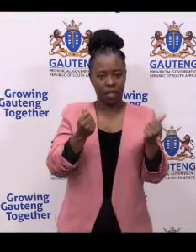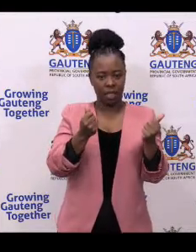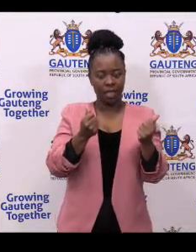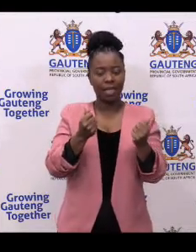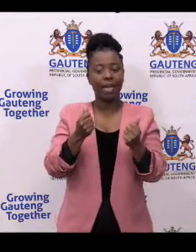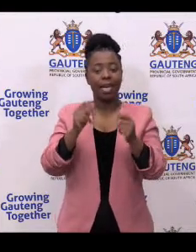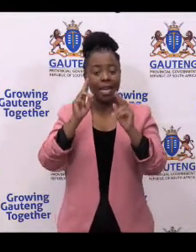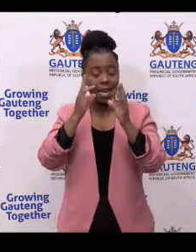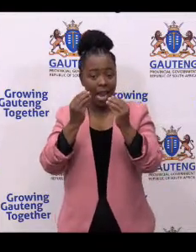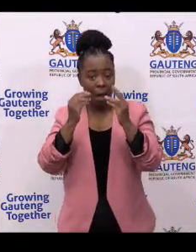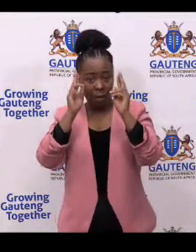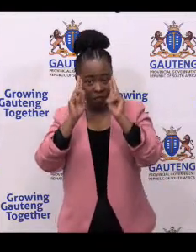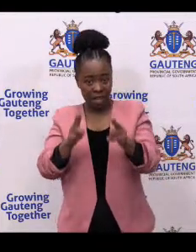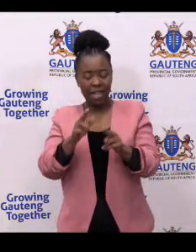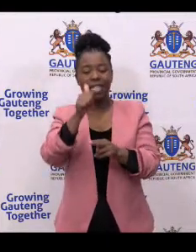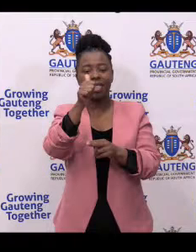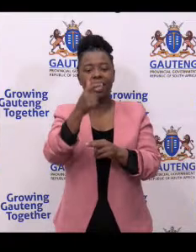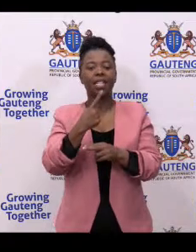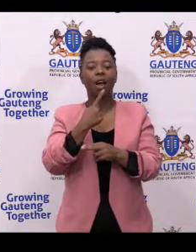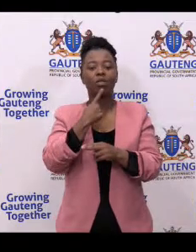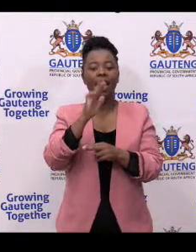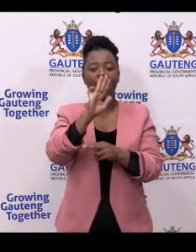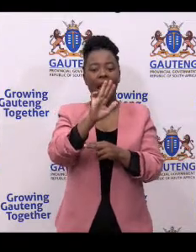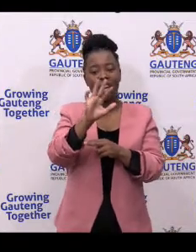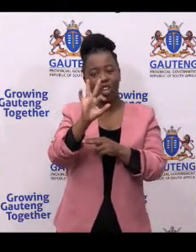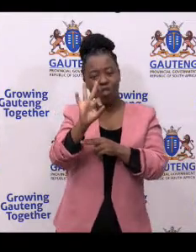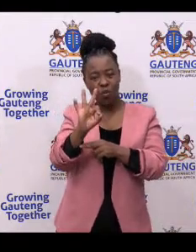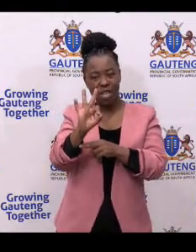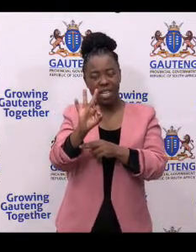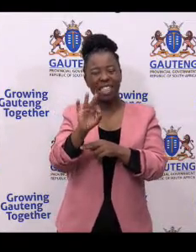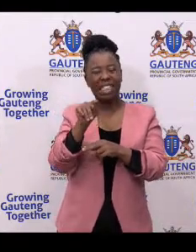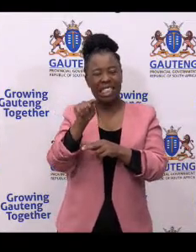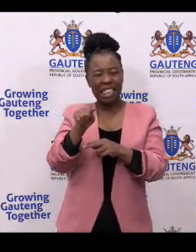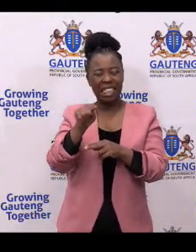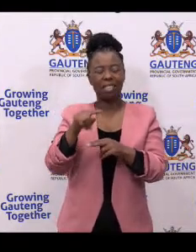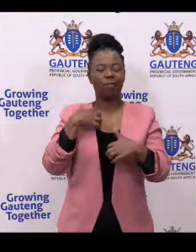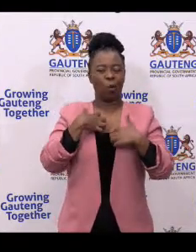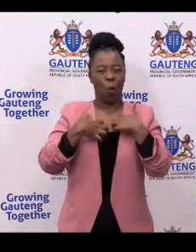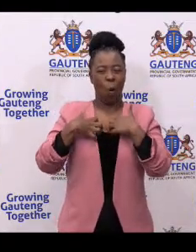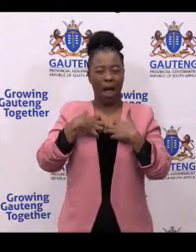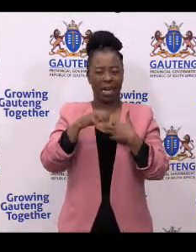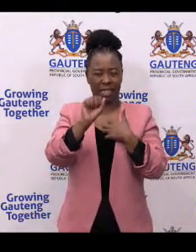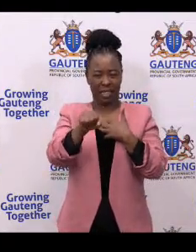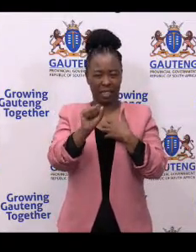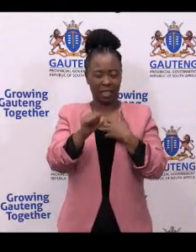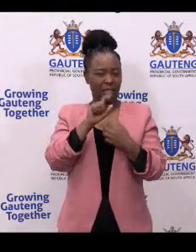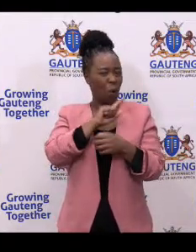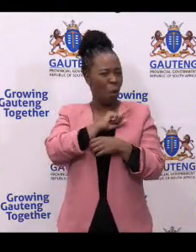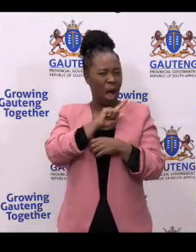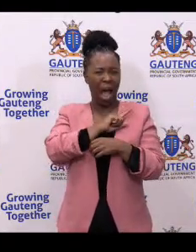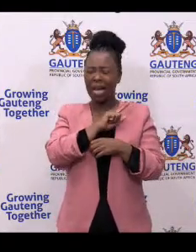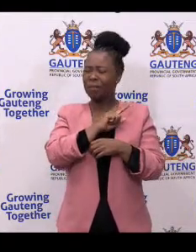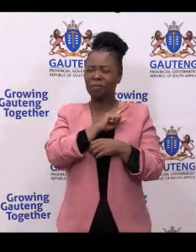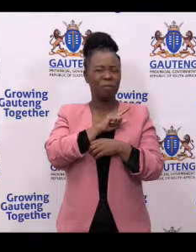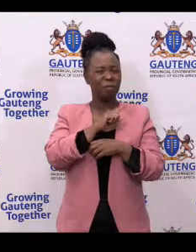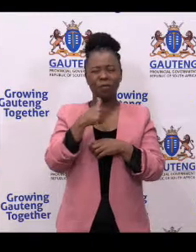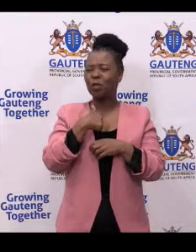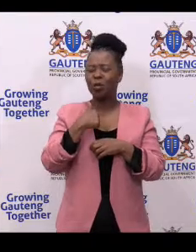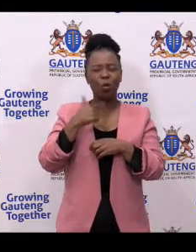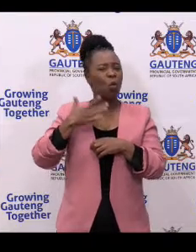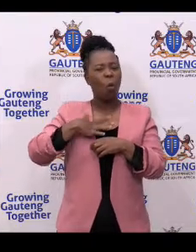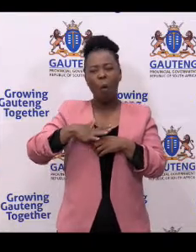is 6,093, which is something of worry because we don't want to be losing